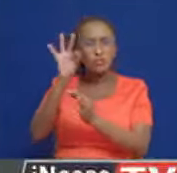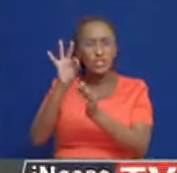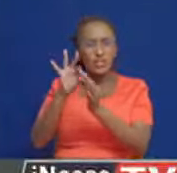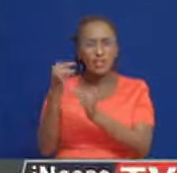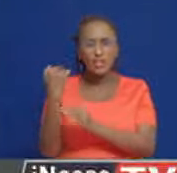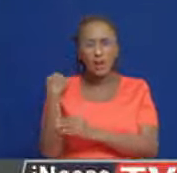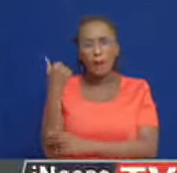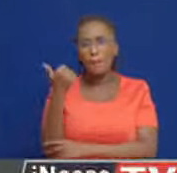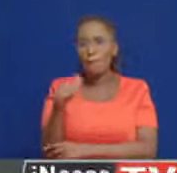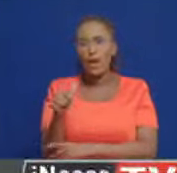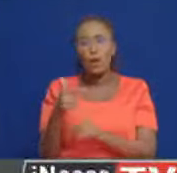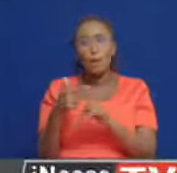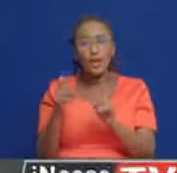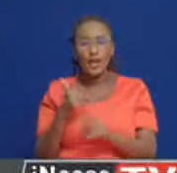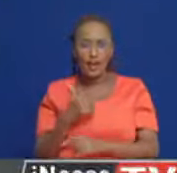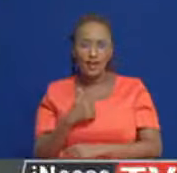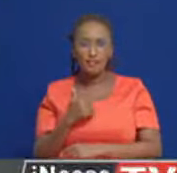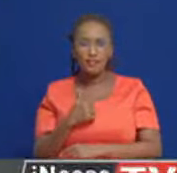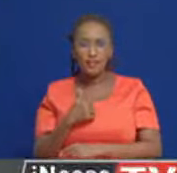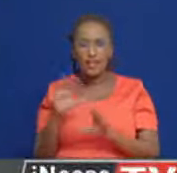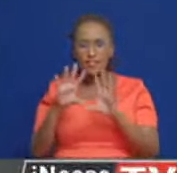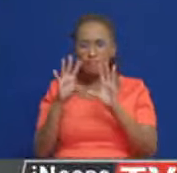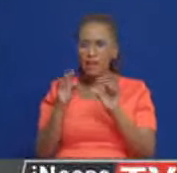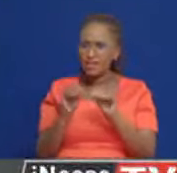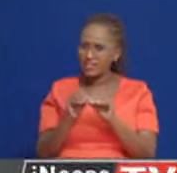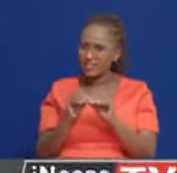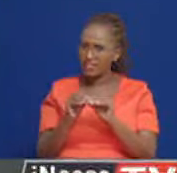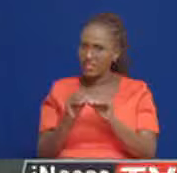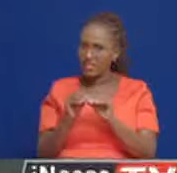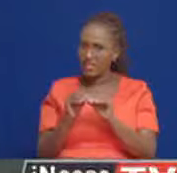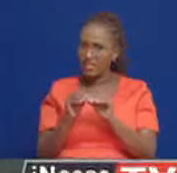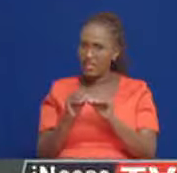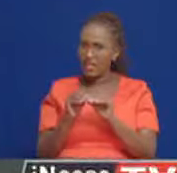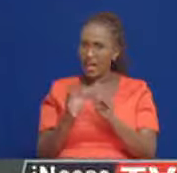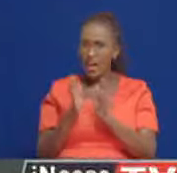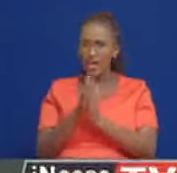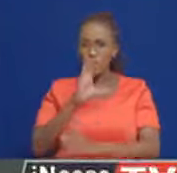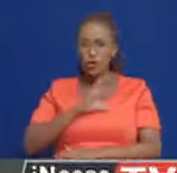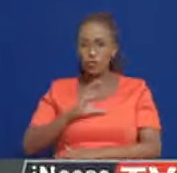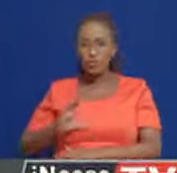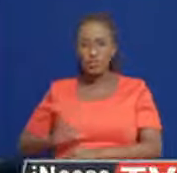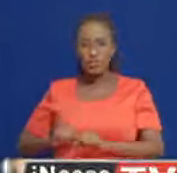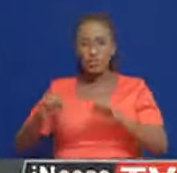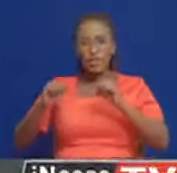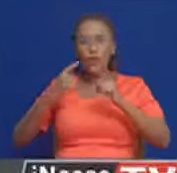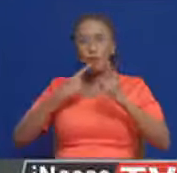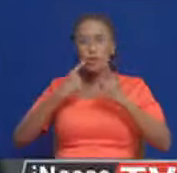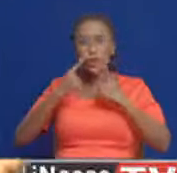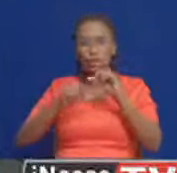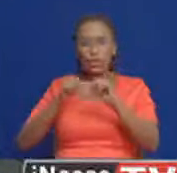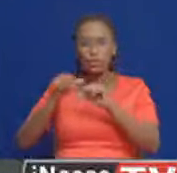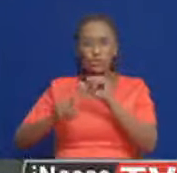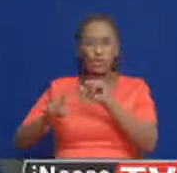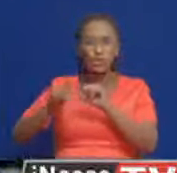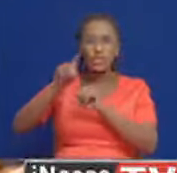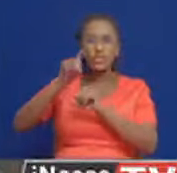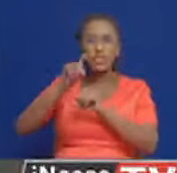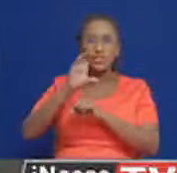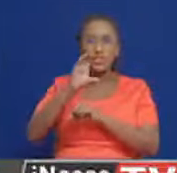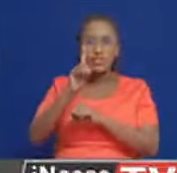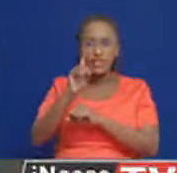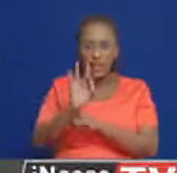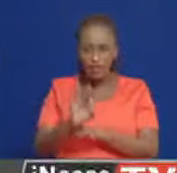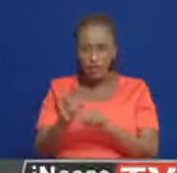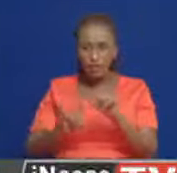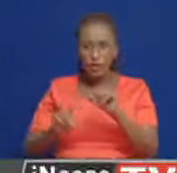we have had the Budget and Appropriation Committee Chair talking about increasing CDF, increasing